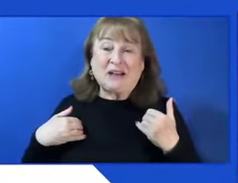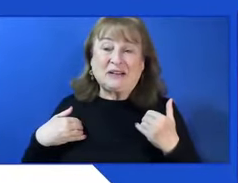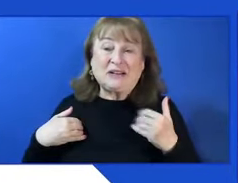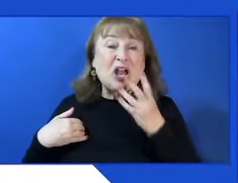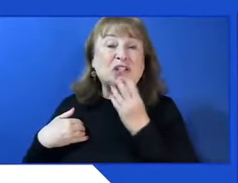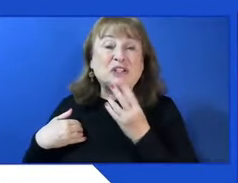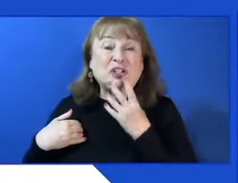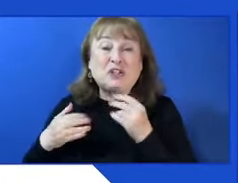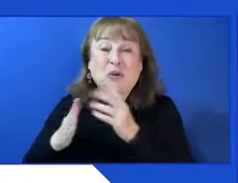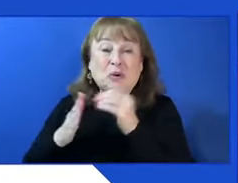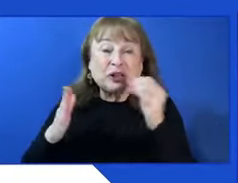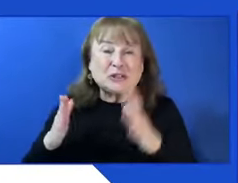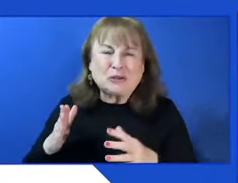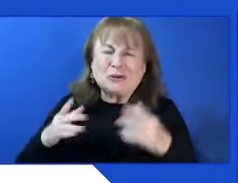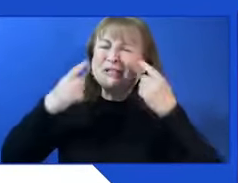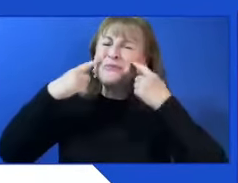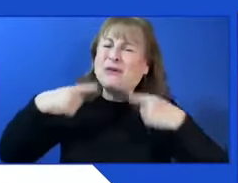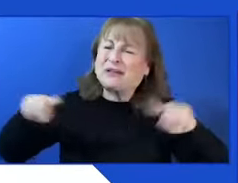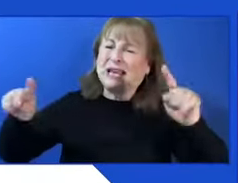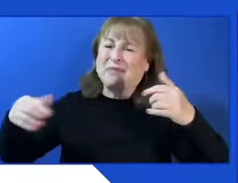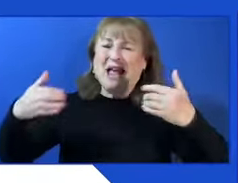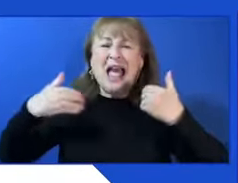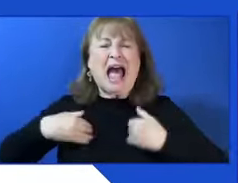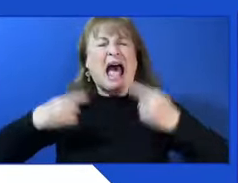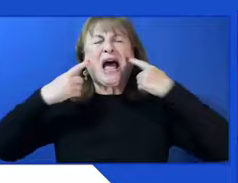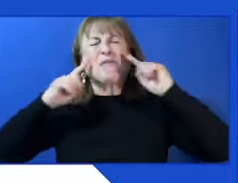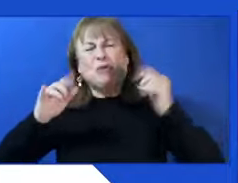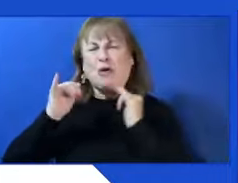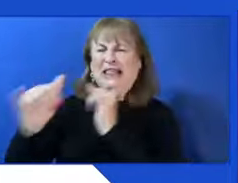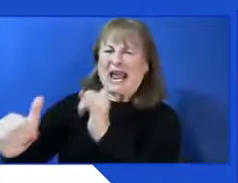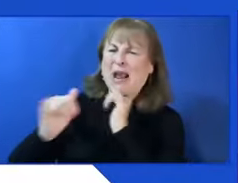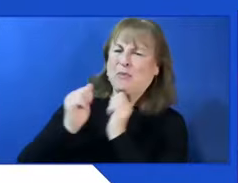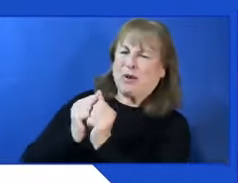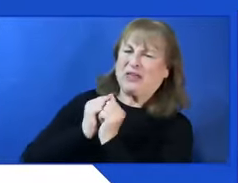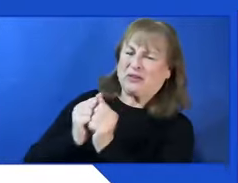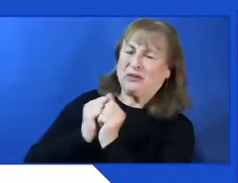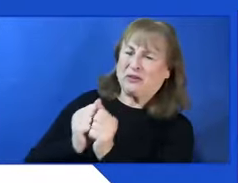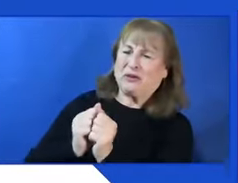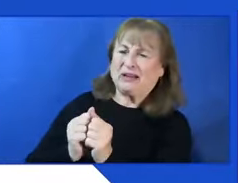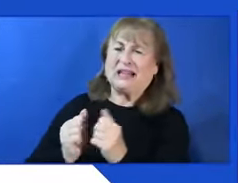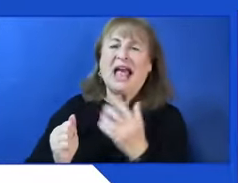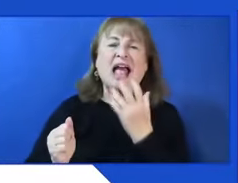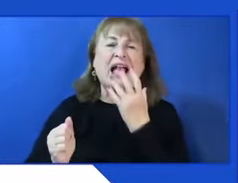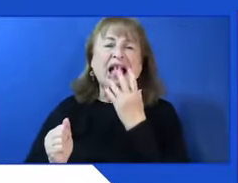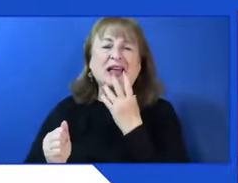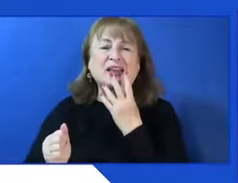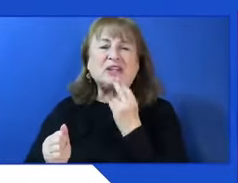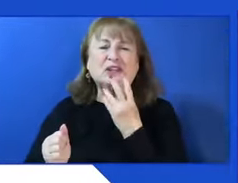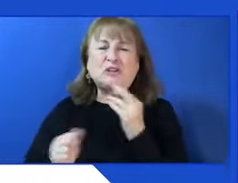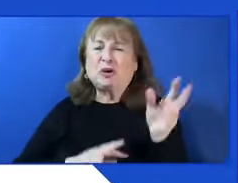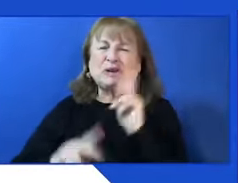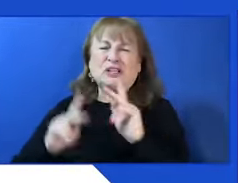as these young Jewish students are proclaiming, I proclaim with you, Am Israel Chai.